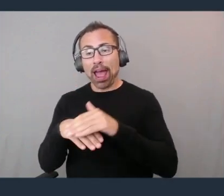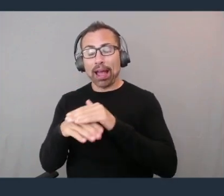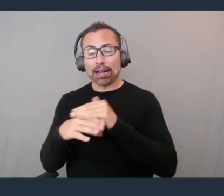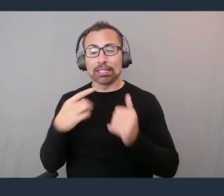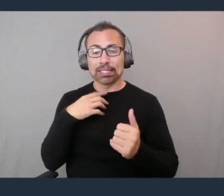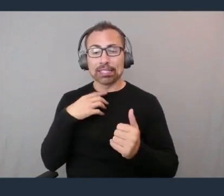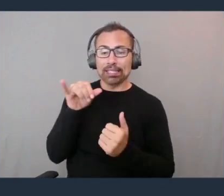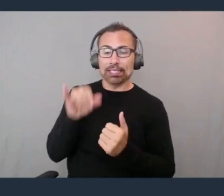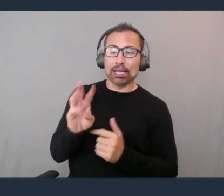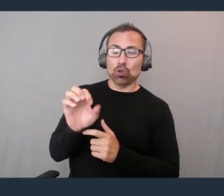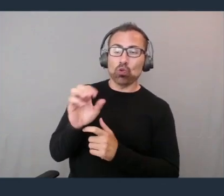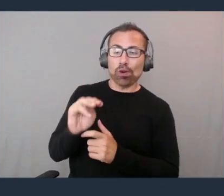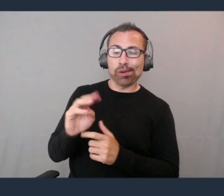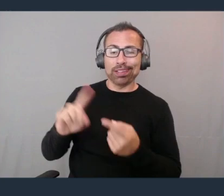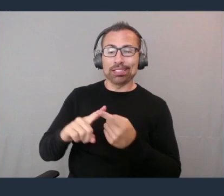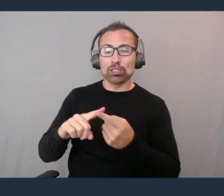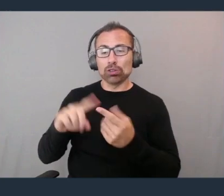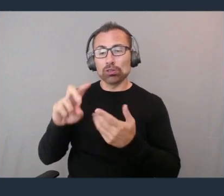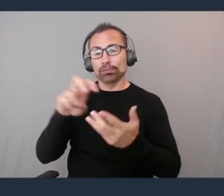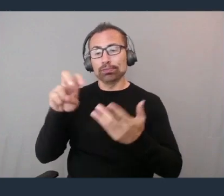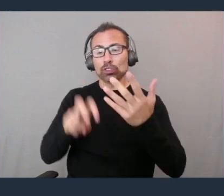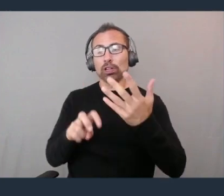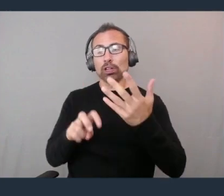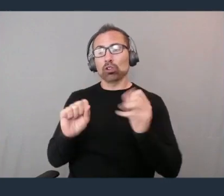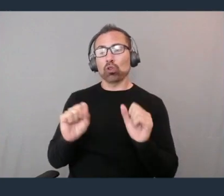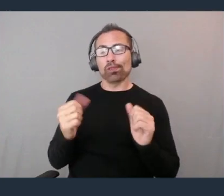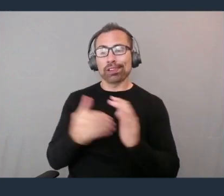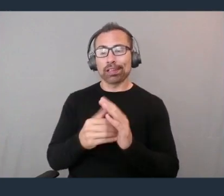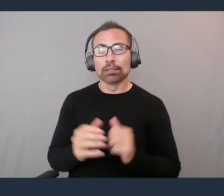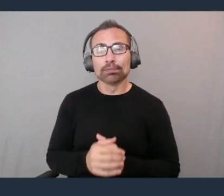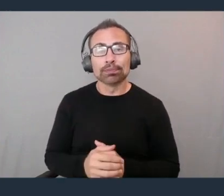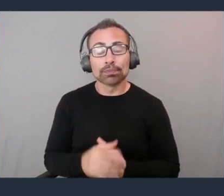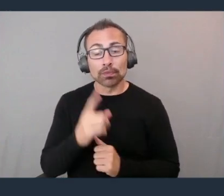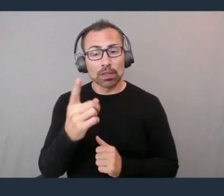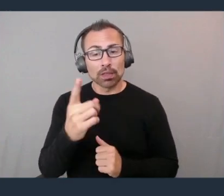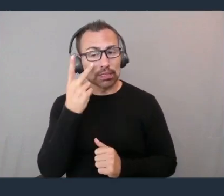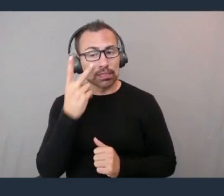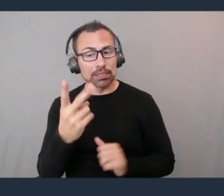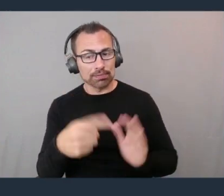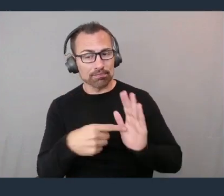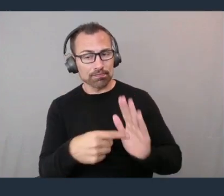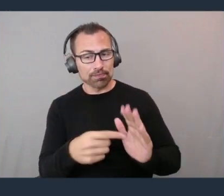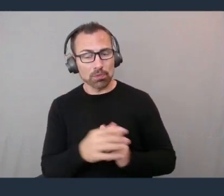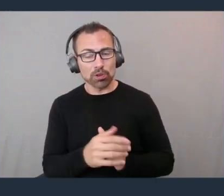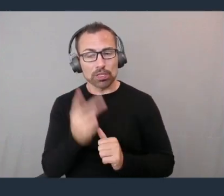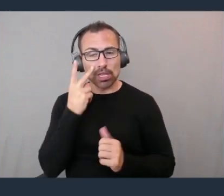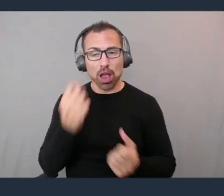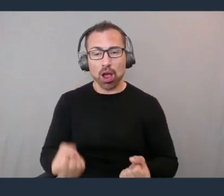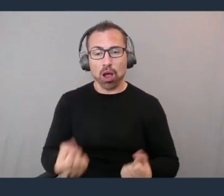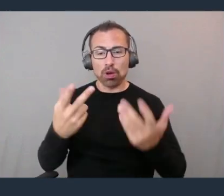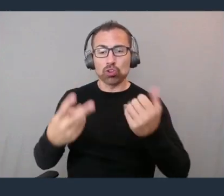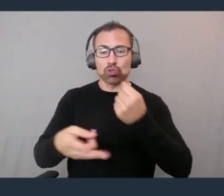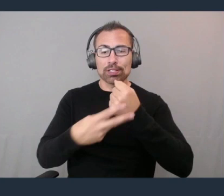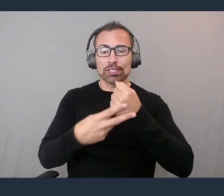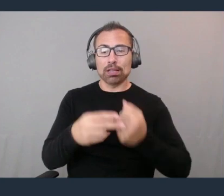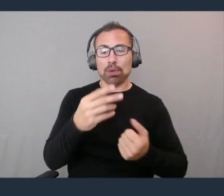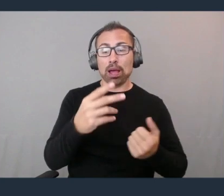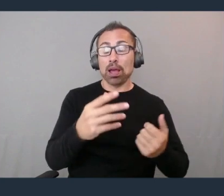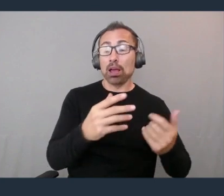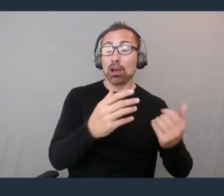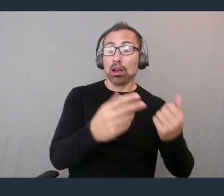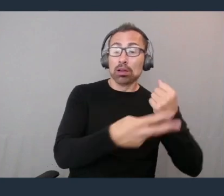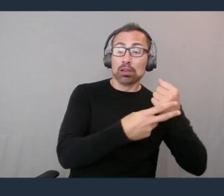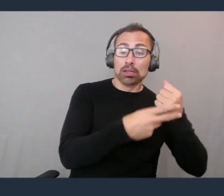down again. Let's consider an example to see how much you can save by moving archive data to Amazon